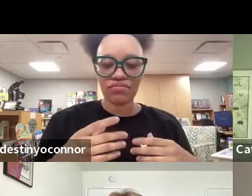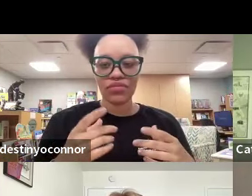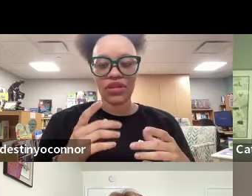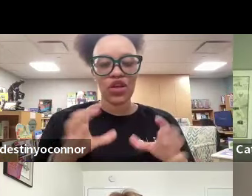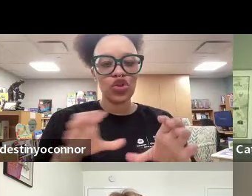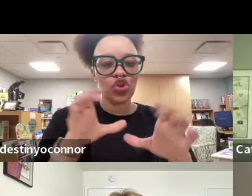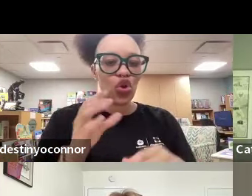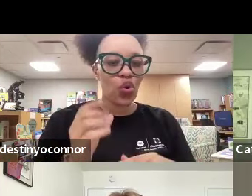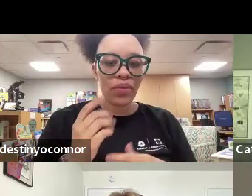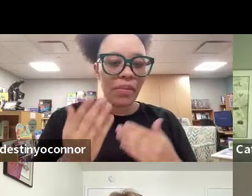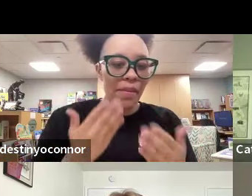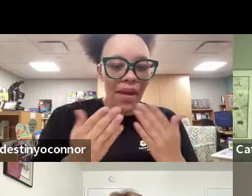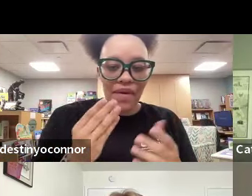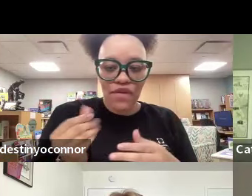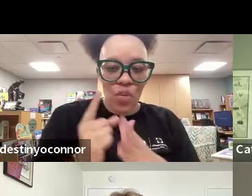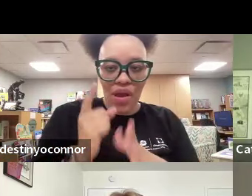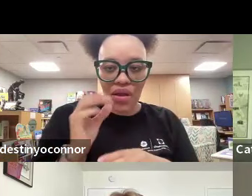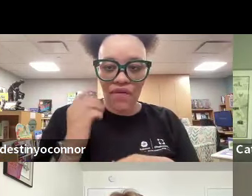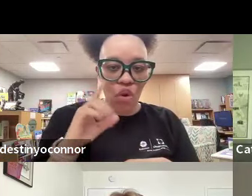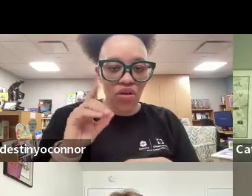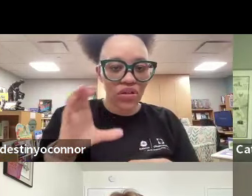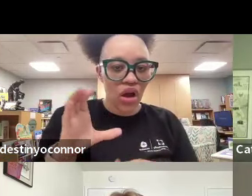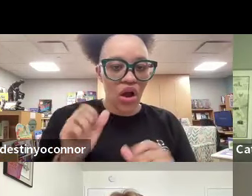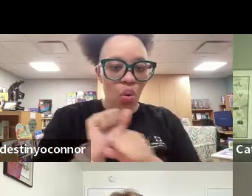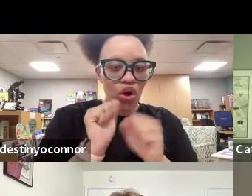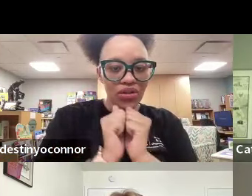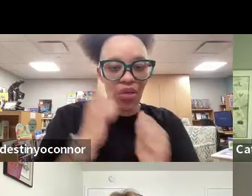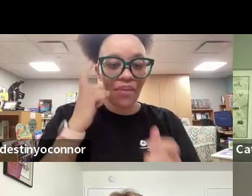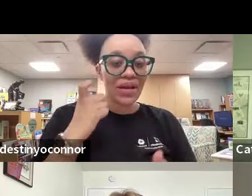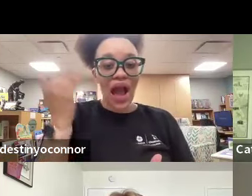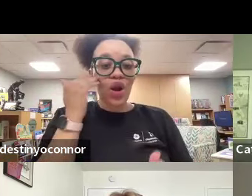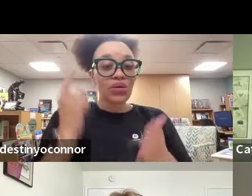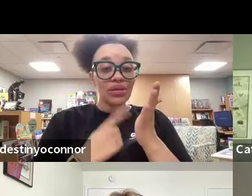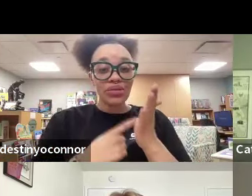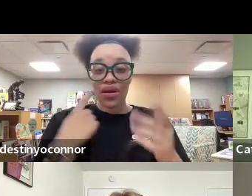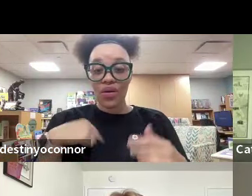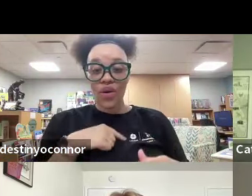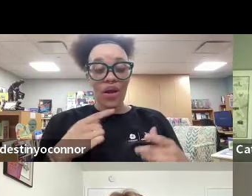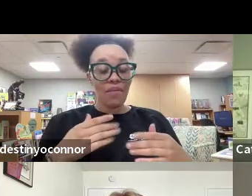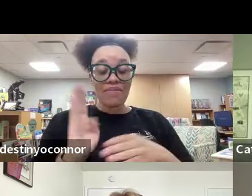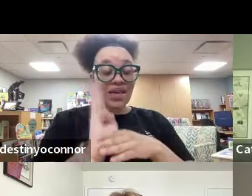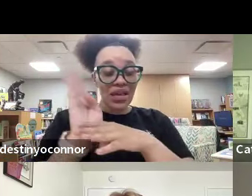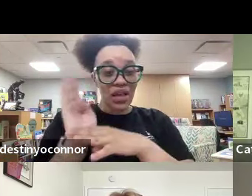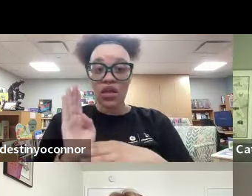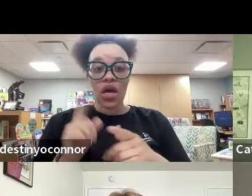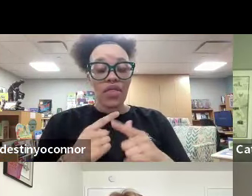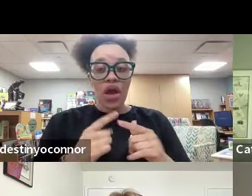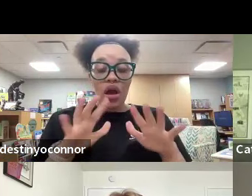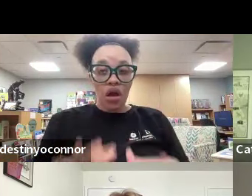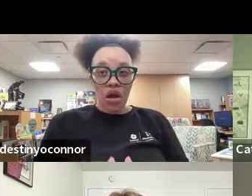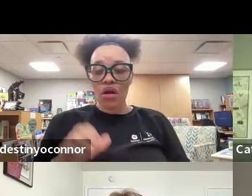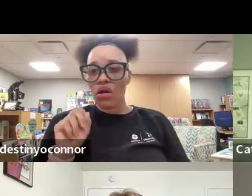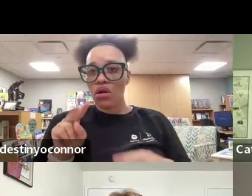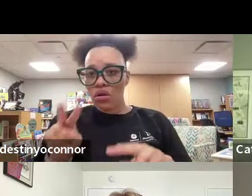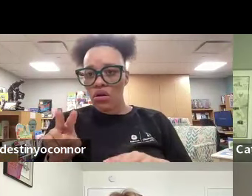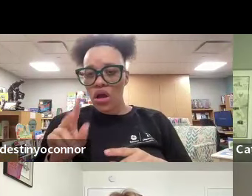thing. What if we did a meetup and we did maybe, you know, a few minutes for the doc? We could work together. I know that